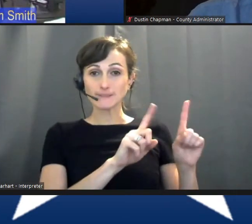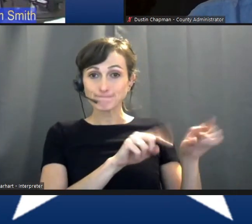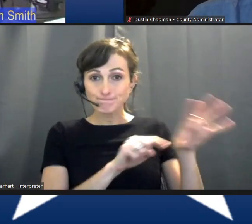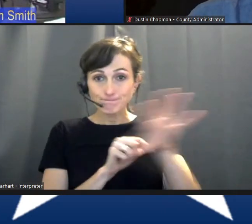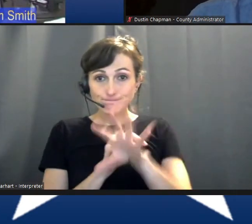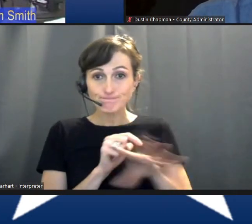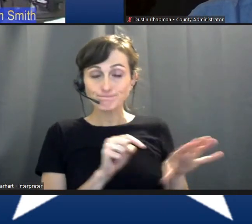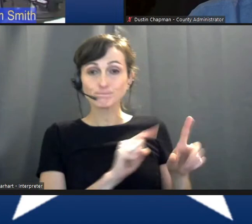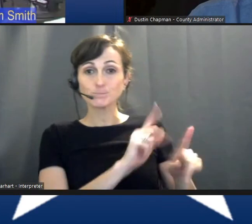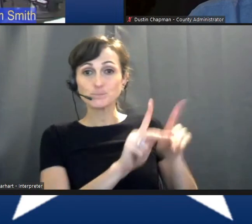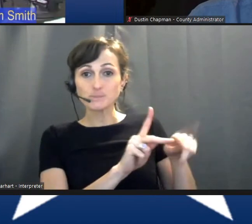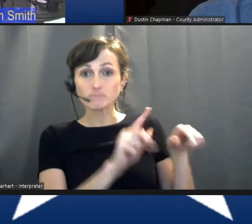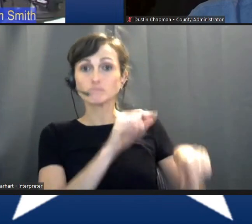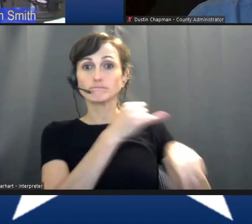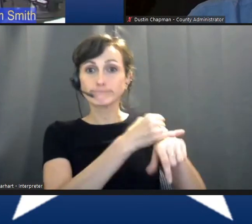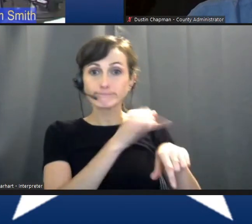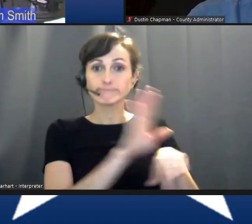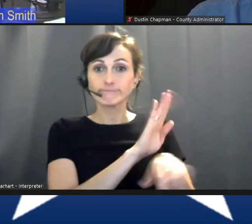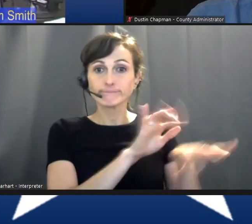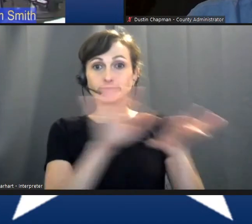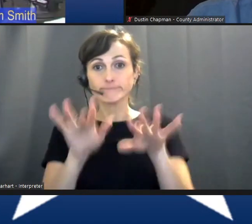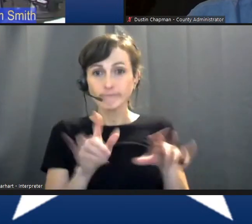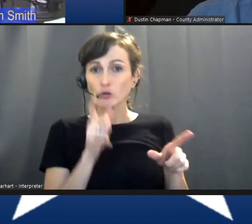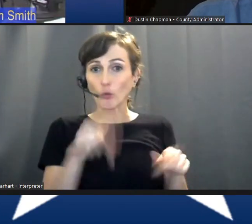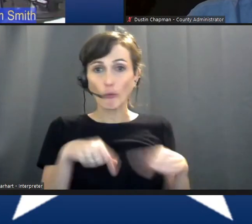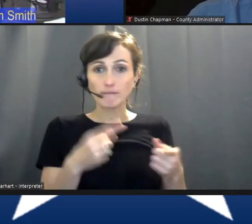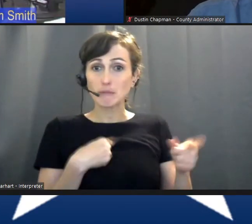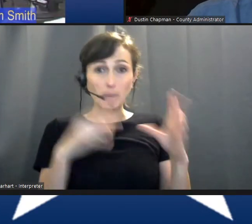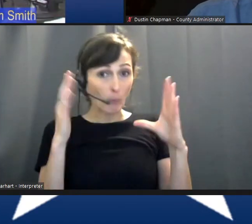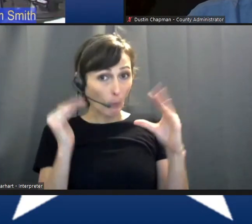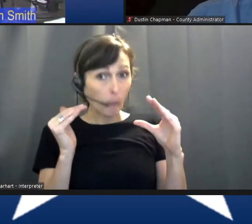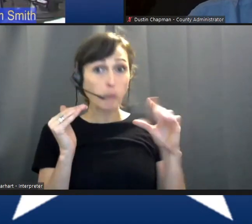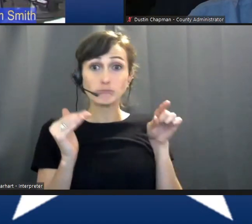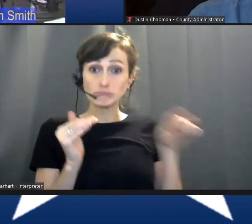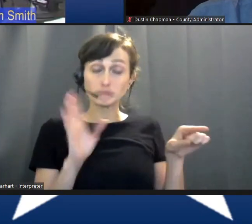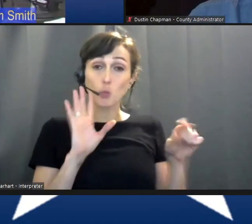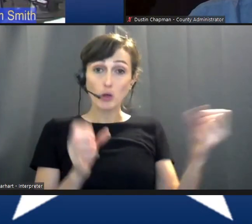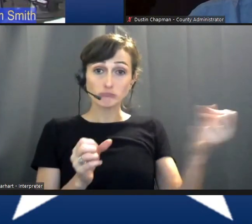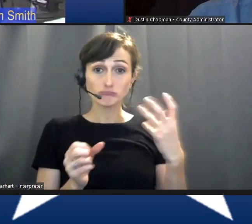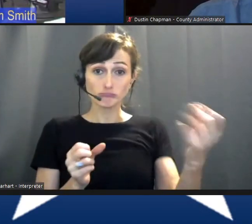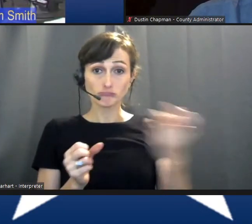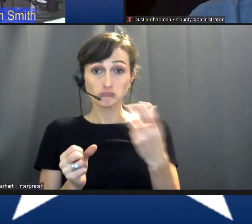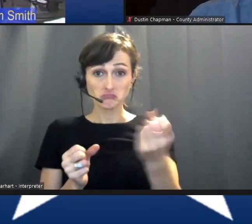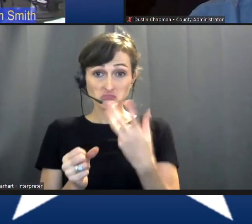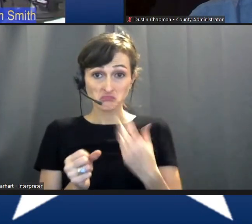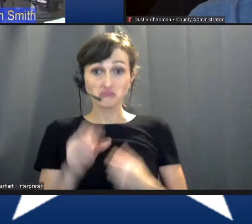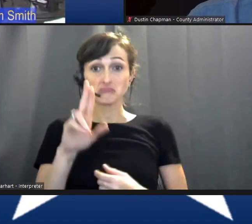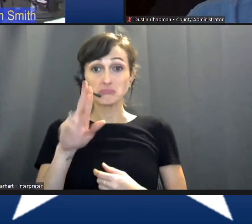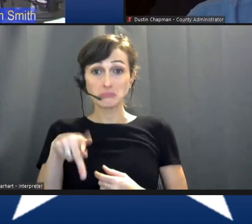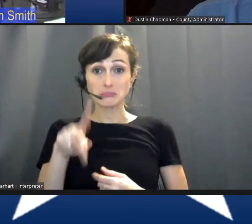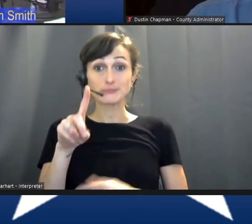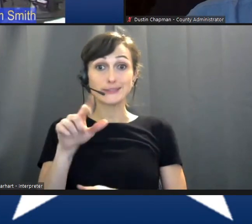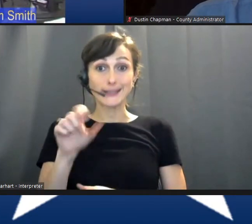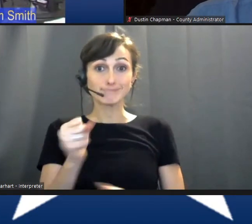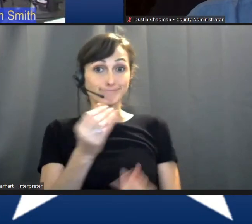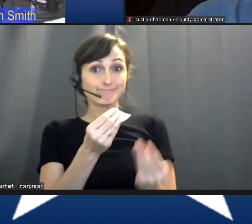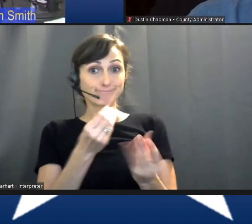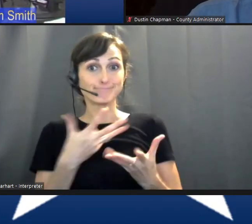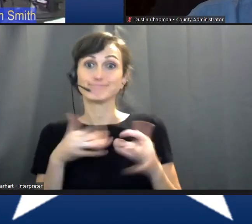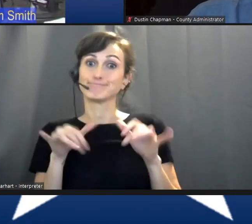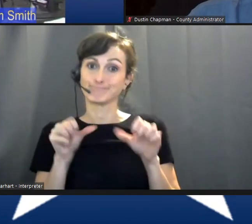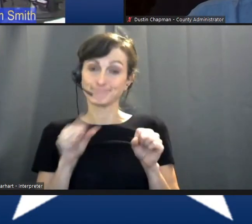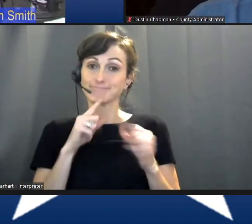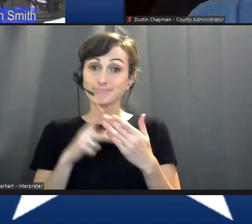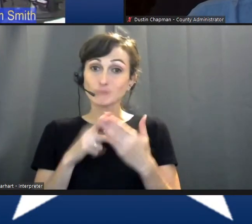be, I would hope that we would periodically get some updates from them to know that, hey, the project is moving forward, or there's